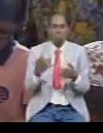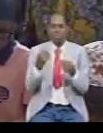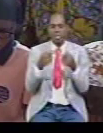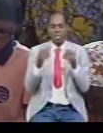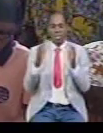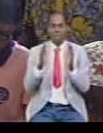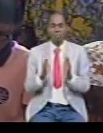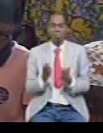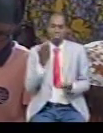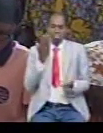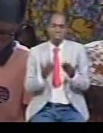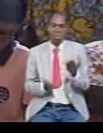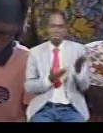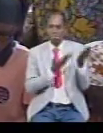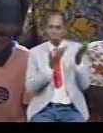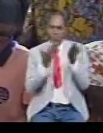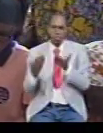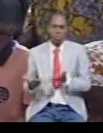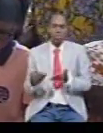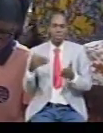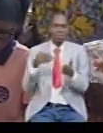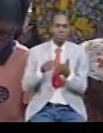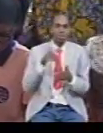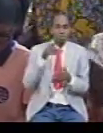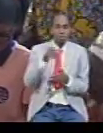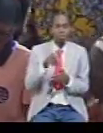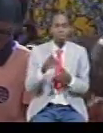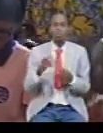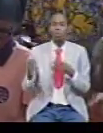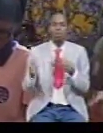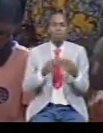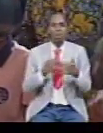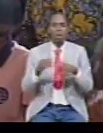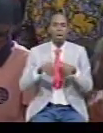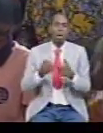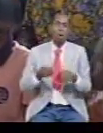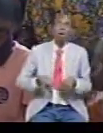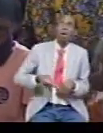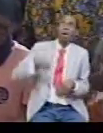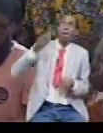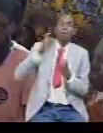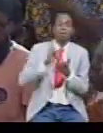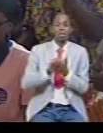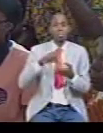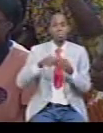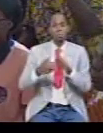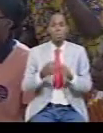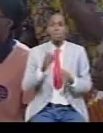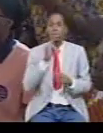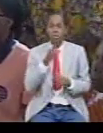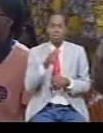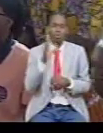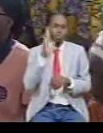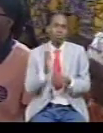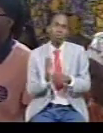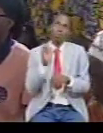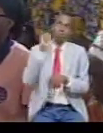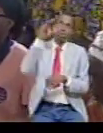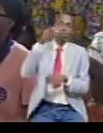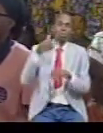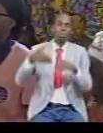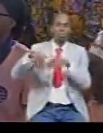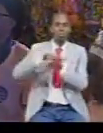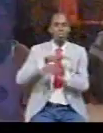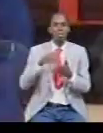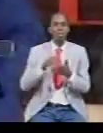enemy might trace up like a hurdle, no matter how high it is, you will jump over it. You will